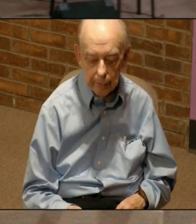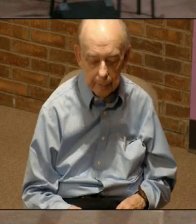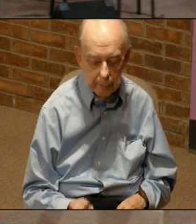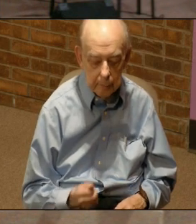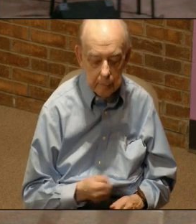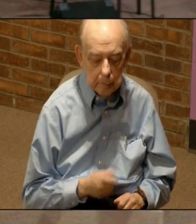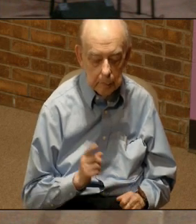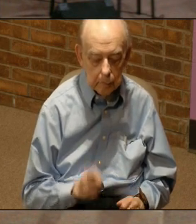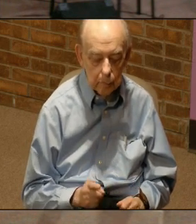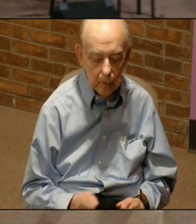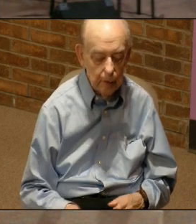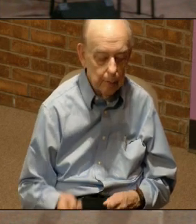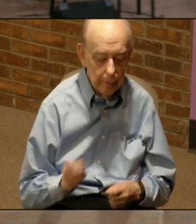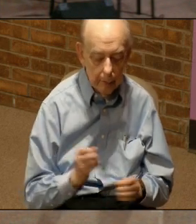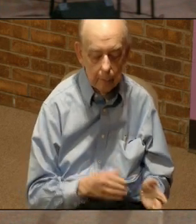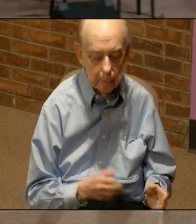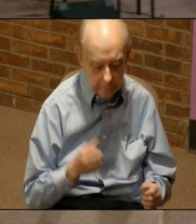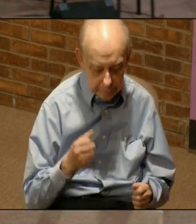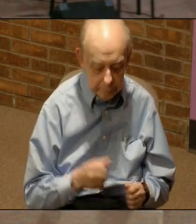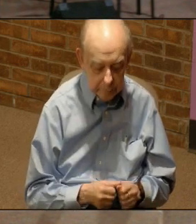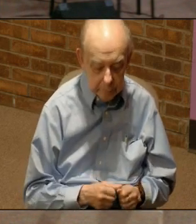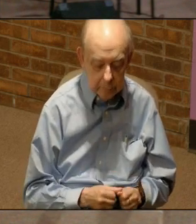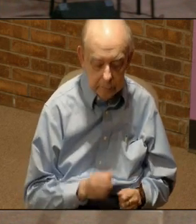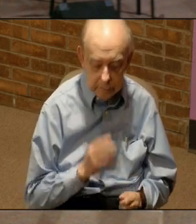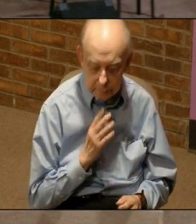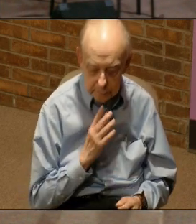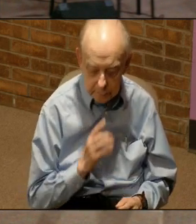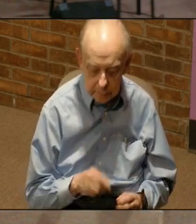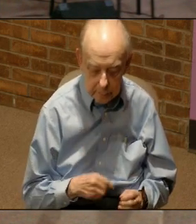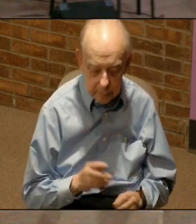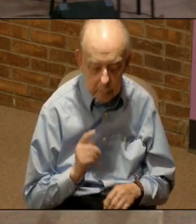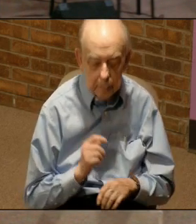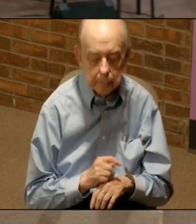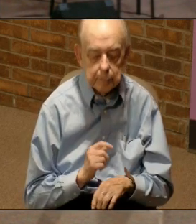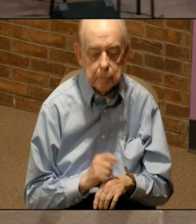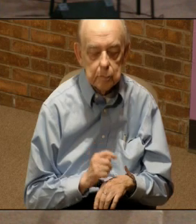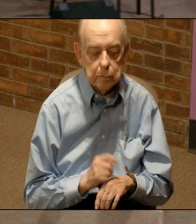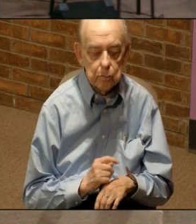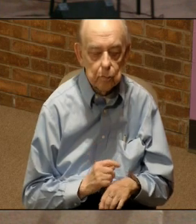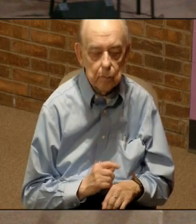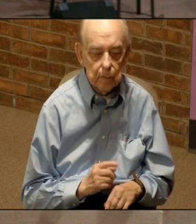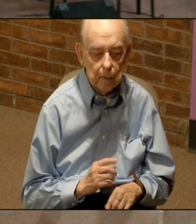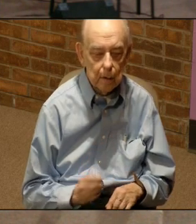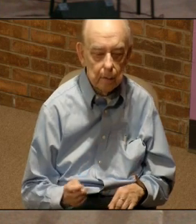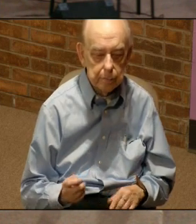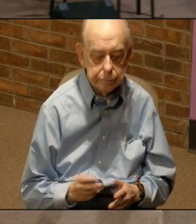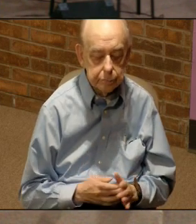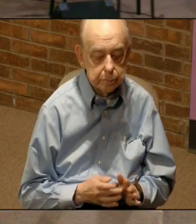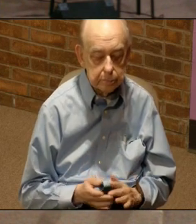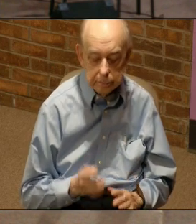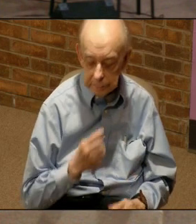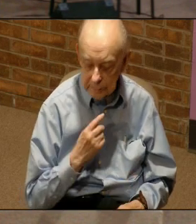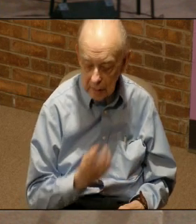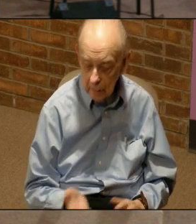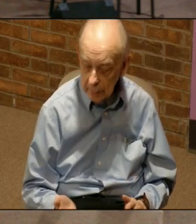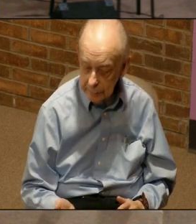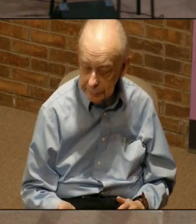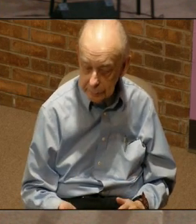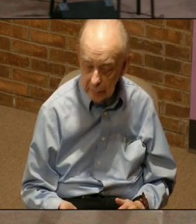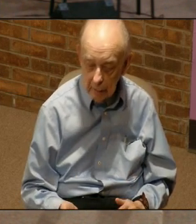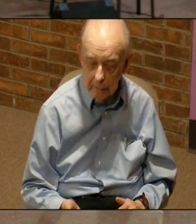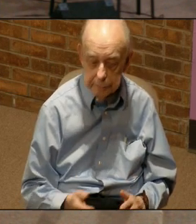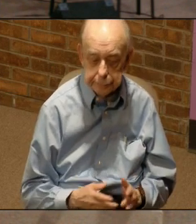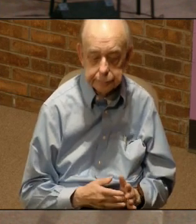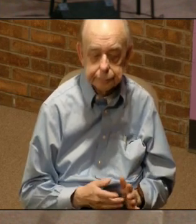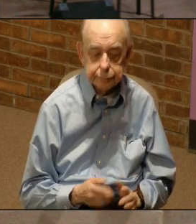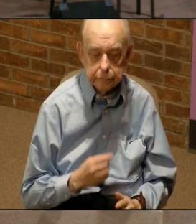Every one will be thrown down. Remember, they were talking about the temple. And what did Jesus say?